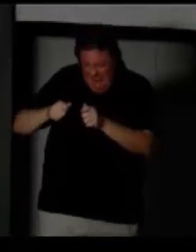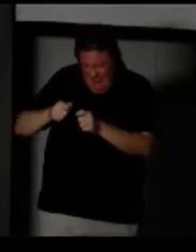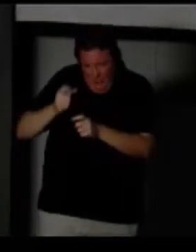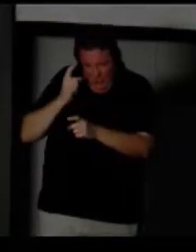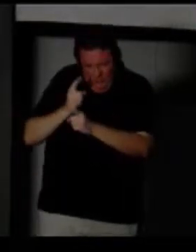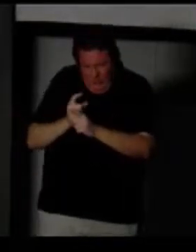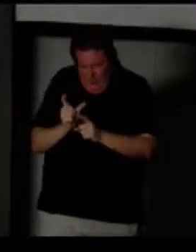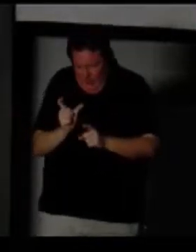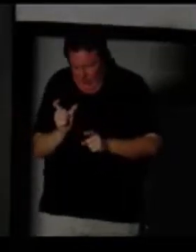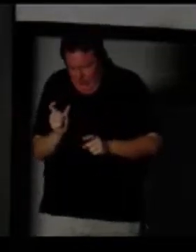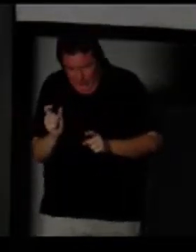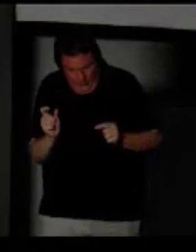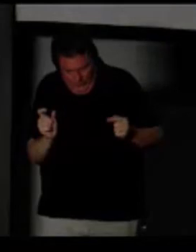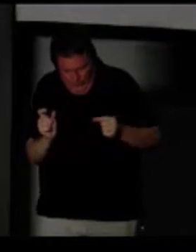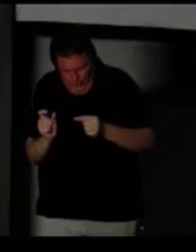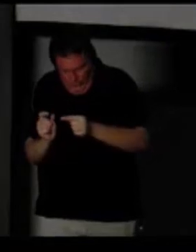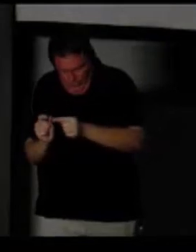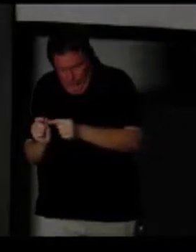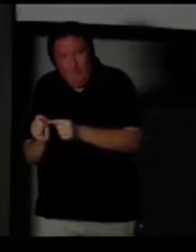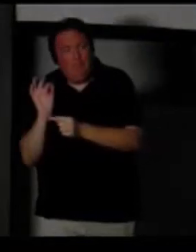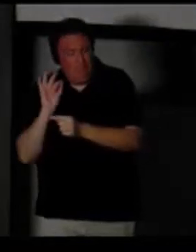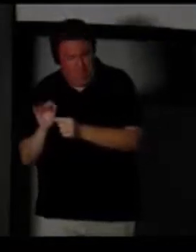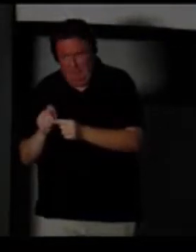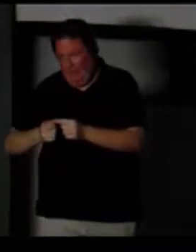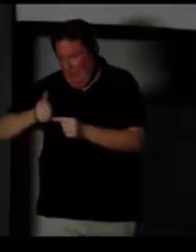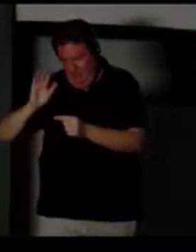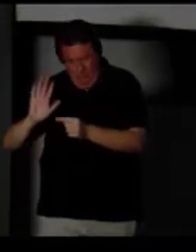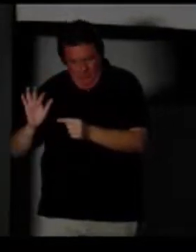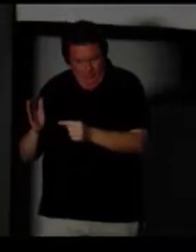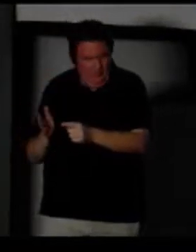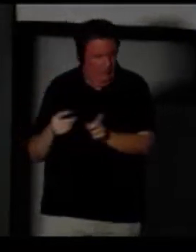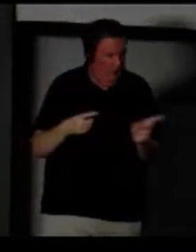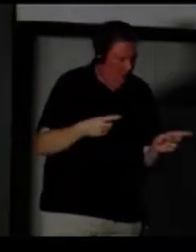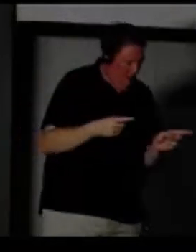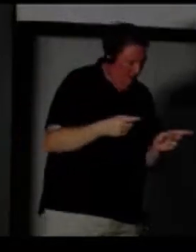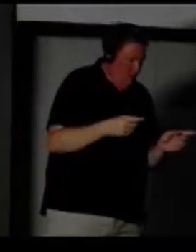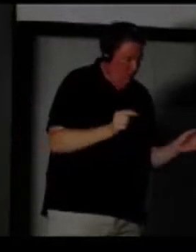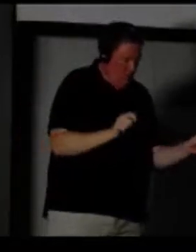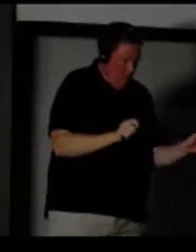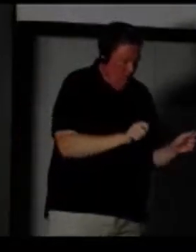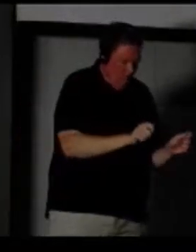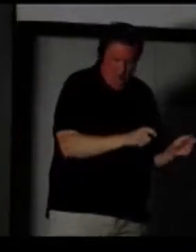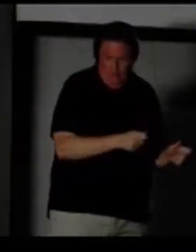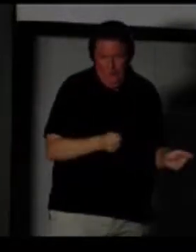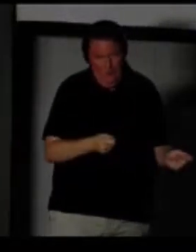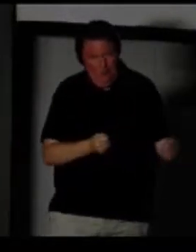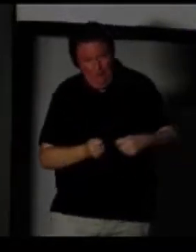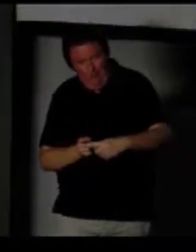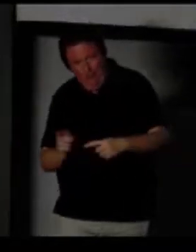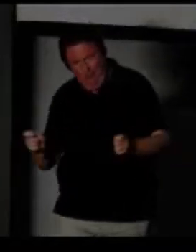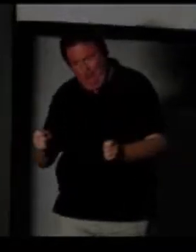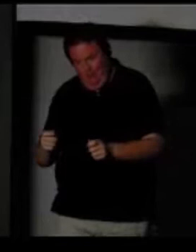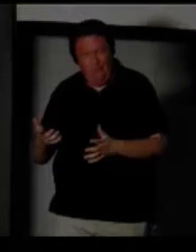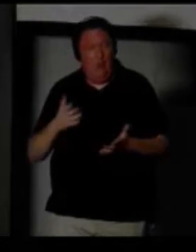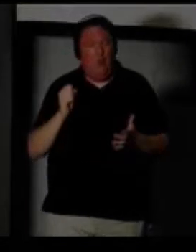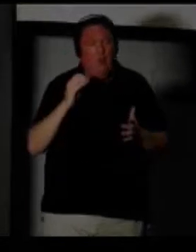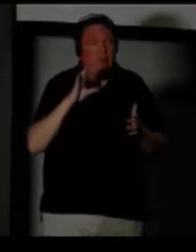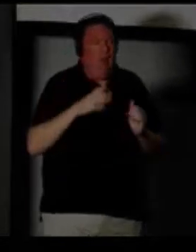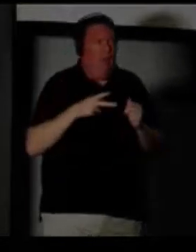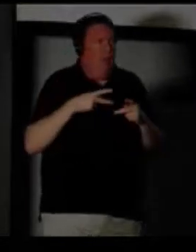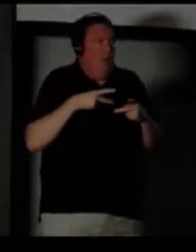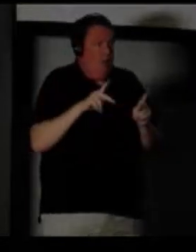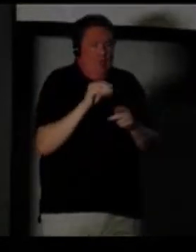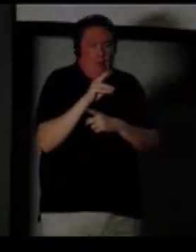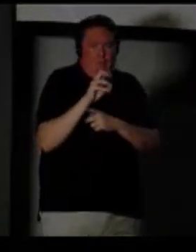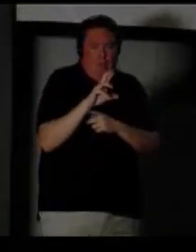block. The pointing machine was a critical tool that allowed Powers to control the quality of his